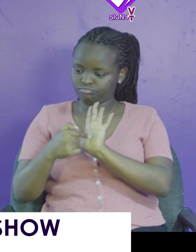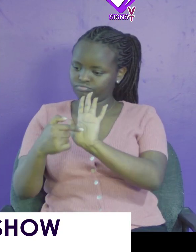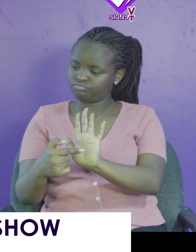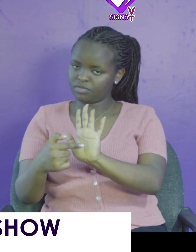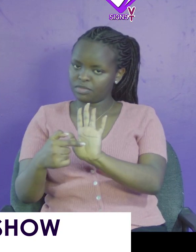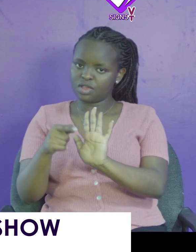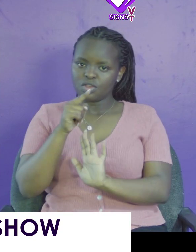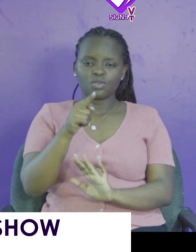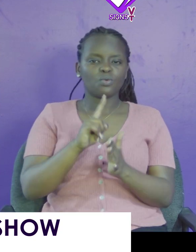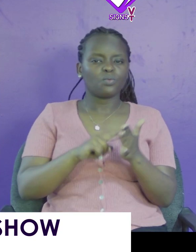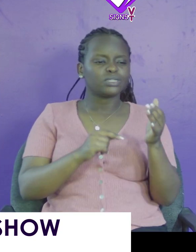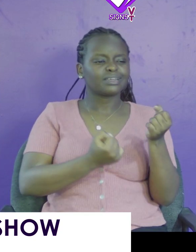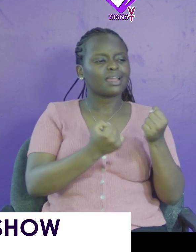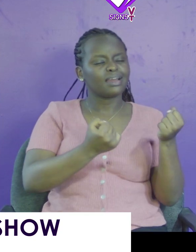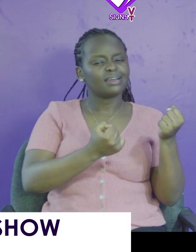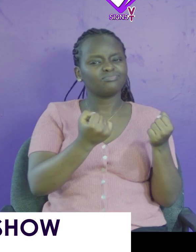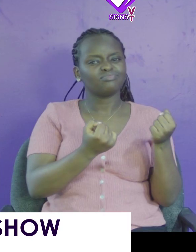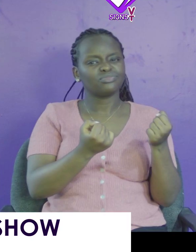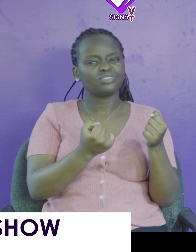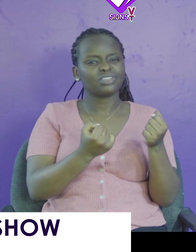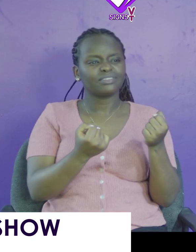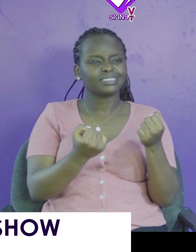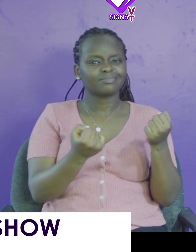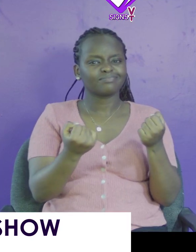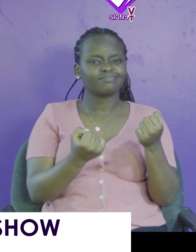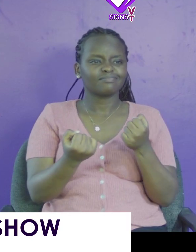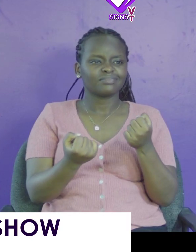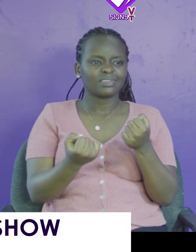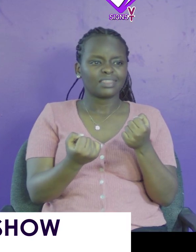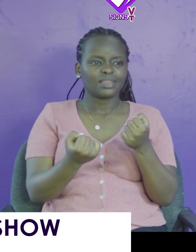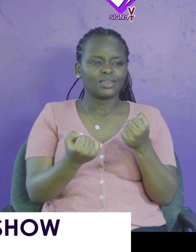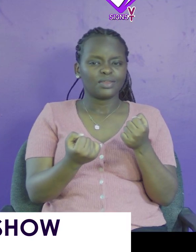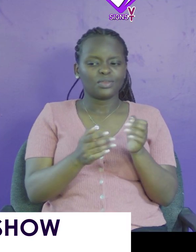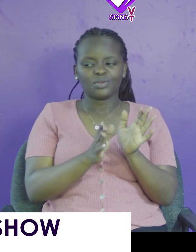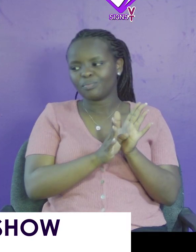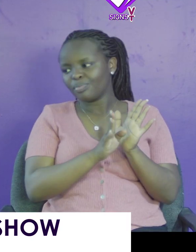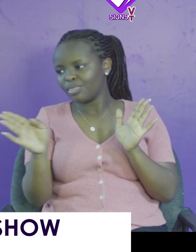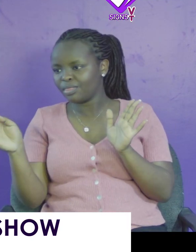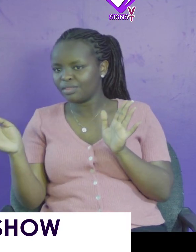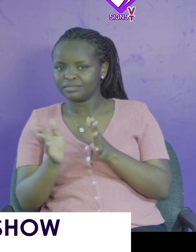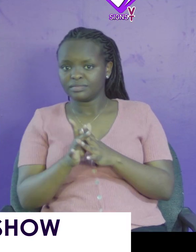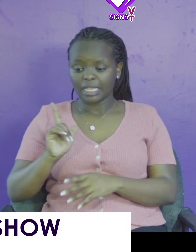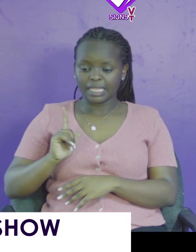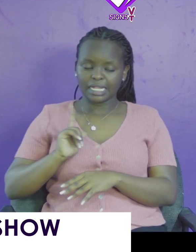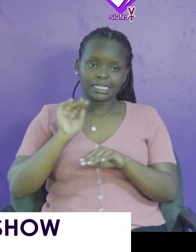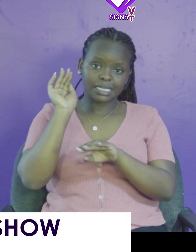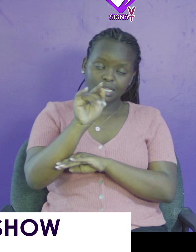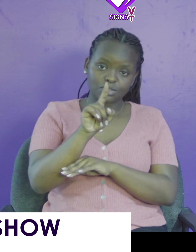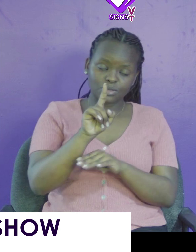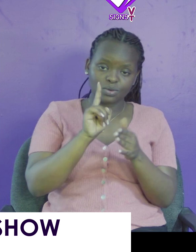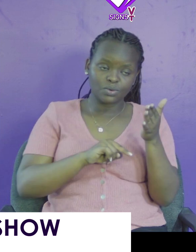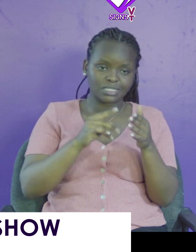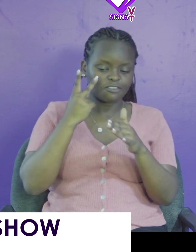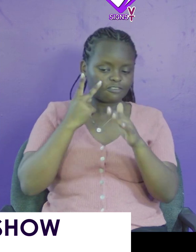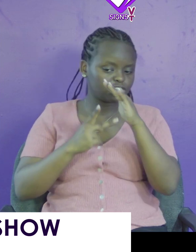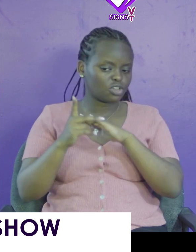kind of car you are driving, you just run away from that lady. The lady is supposed to ask you, what vision